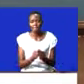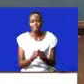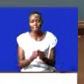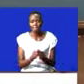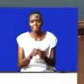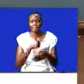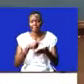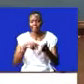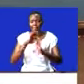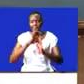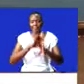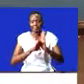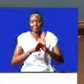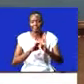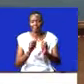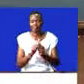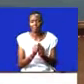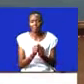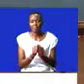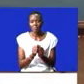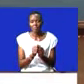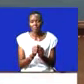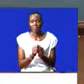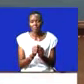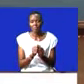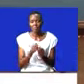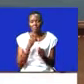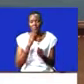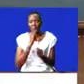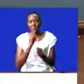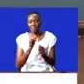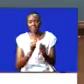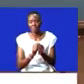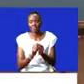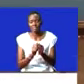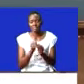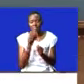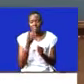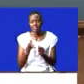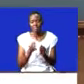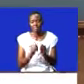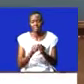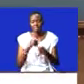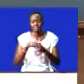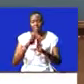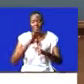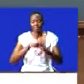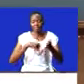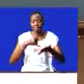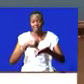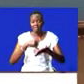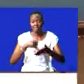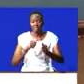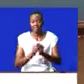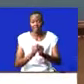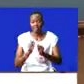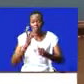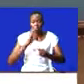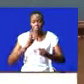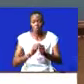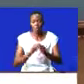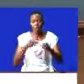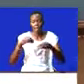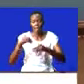These projects and programs, as you mentioned, Chair, on the program, include Integrated Water Resource